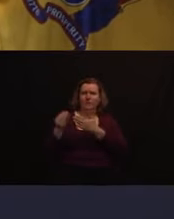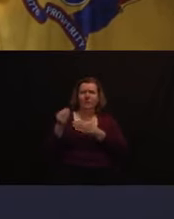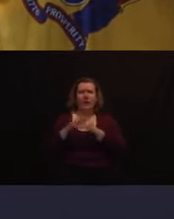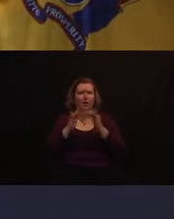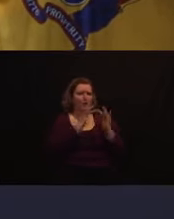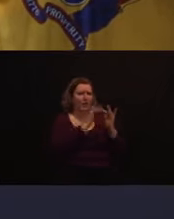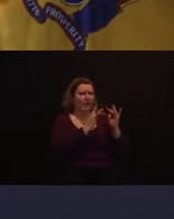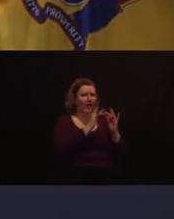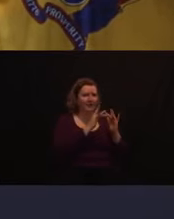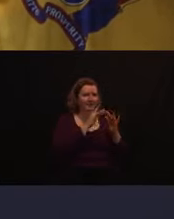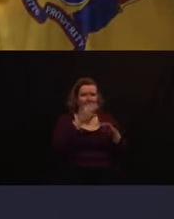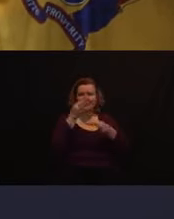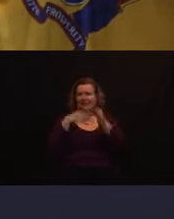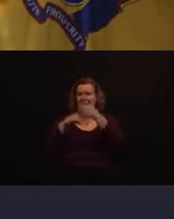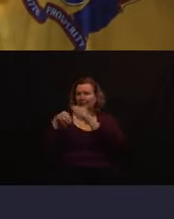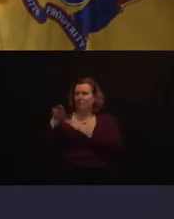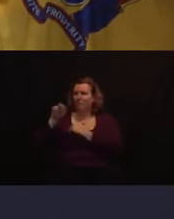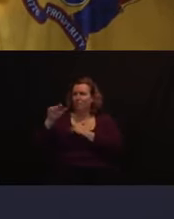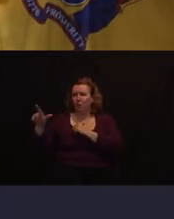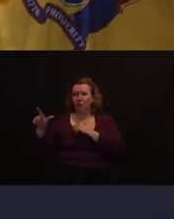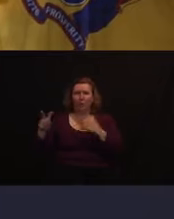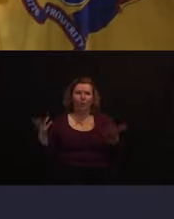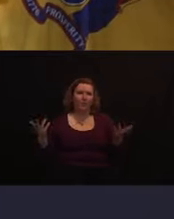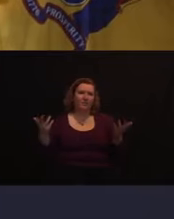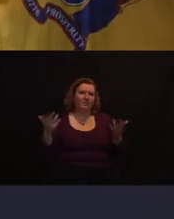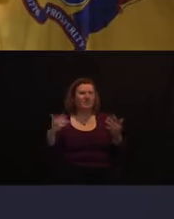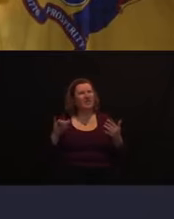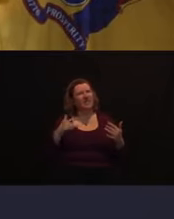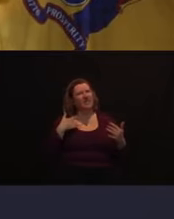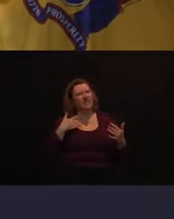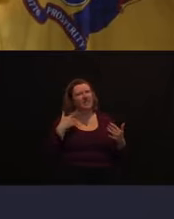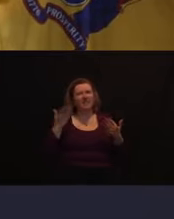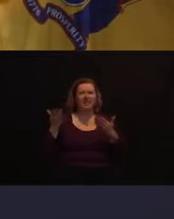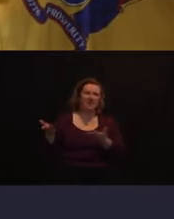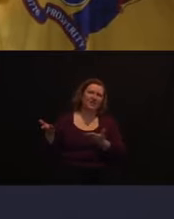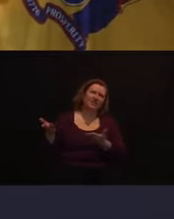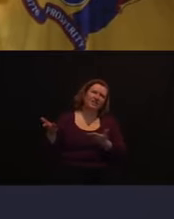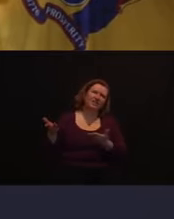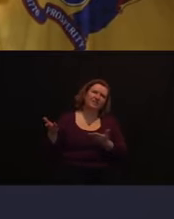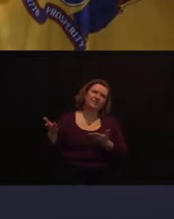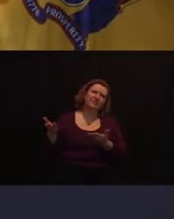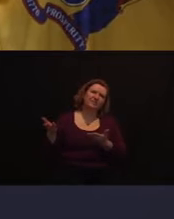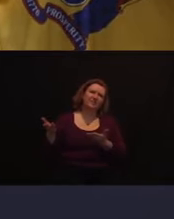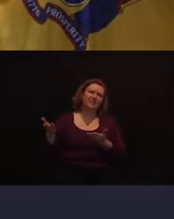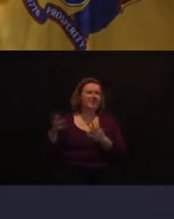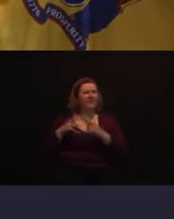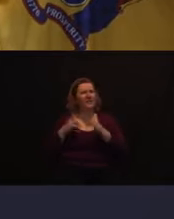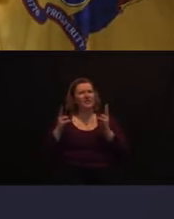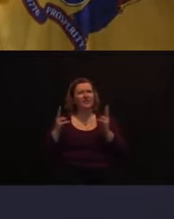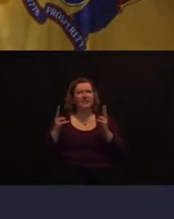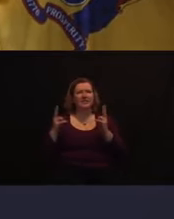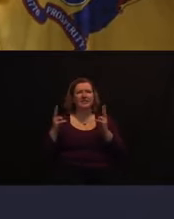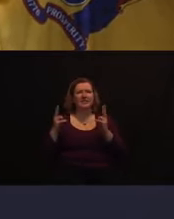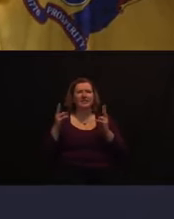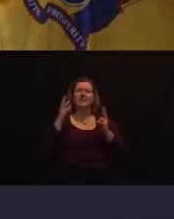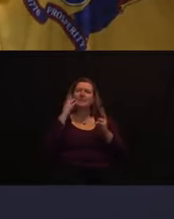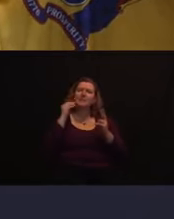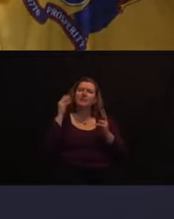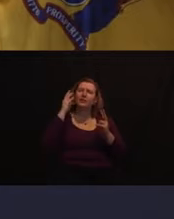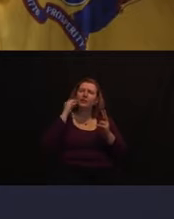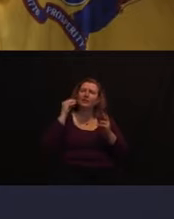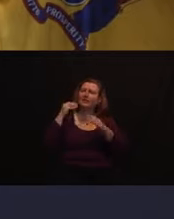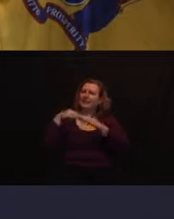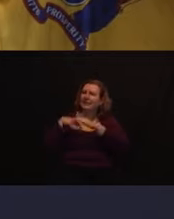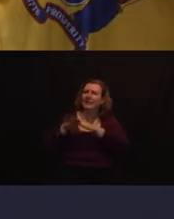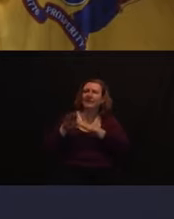I still think there's a place for something that is as experiential as this thing is, to go